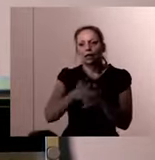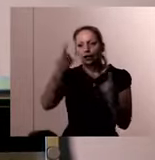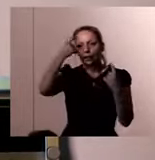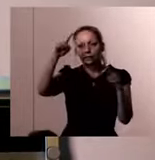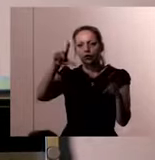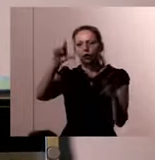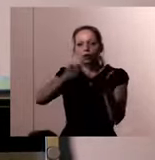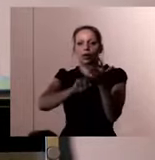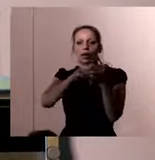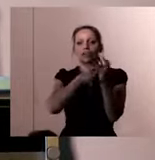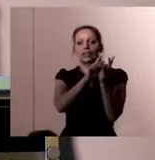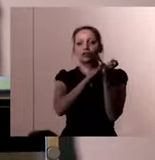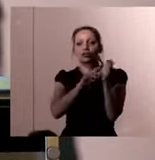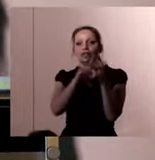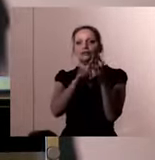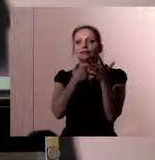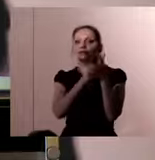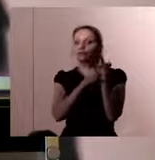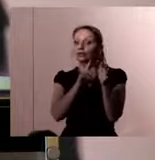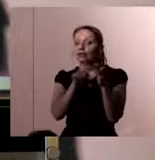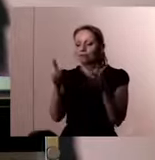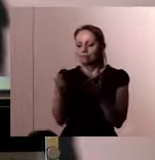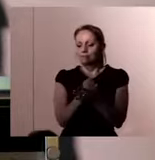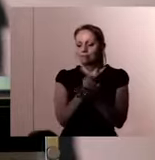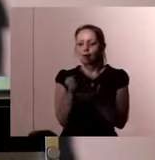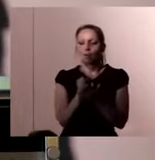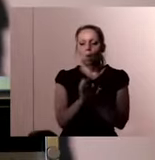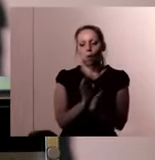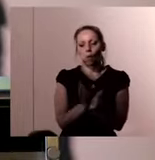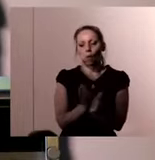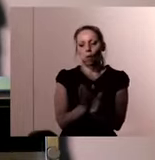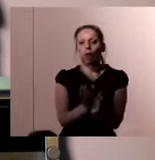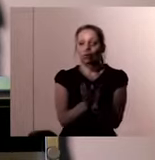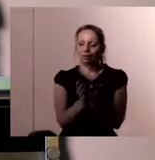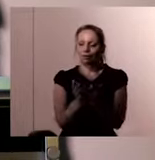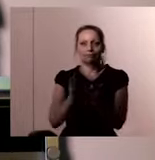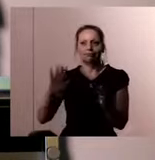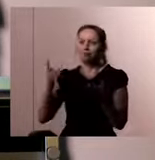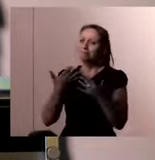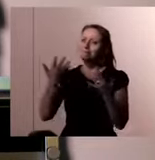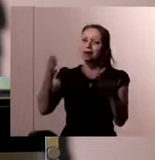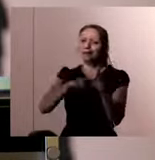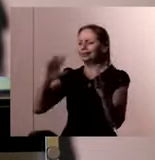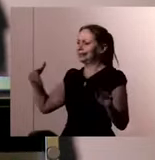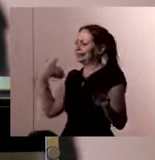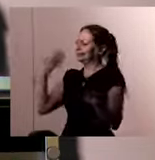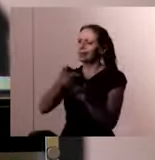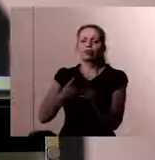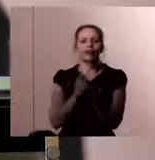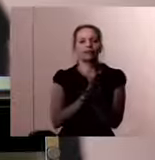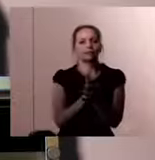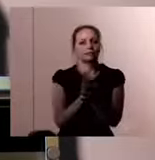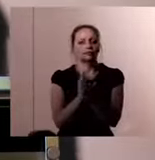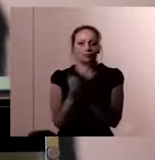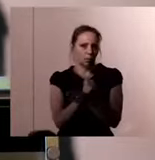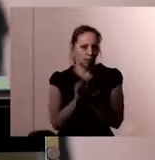the clearance rate. And this number is regularly manipulated, and it has been done so for years. So the clearance